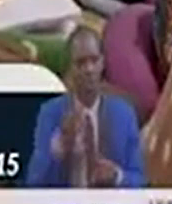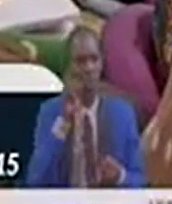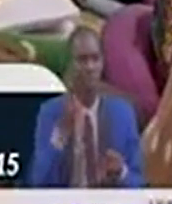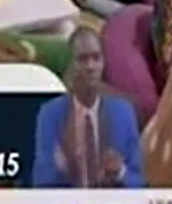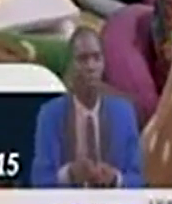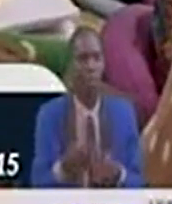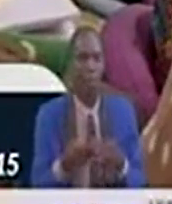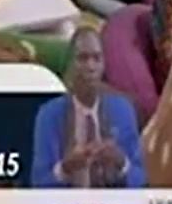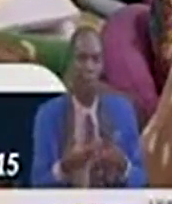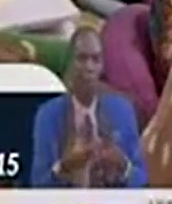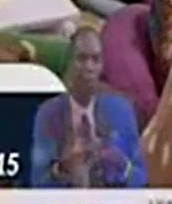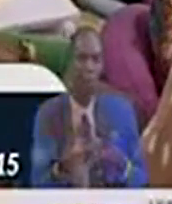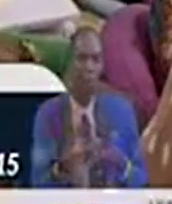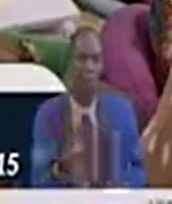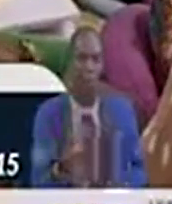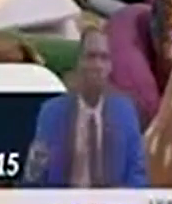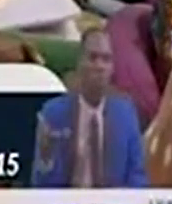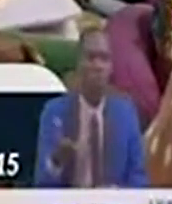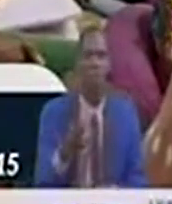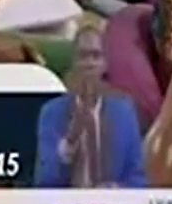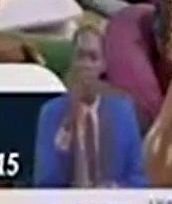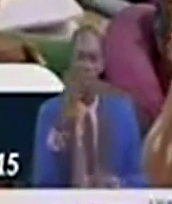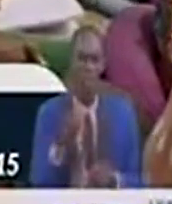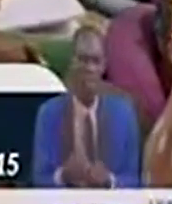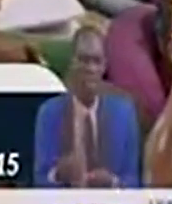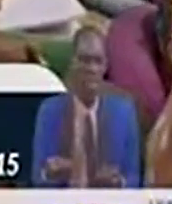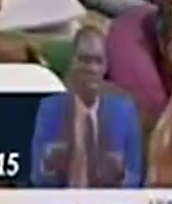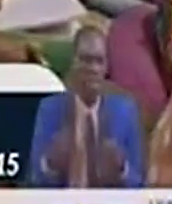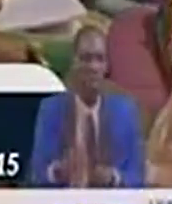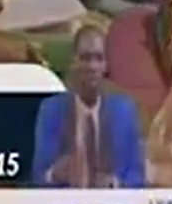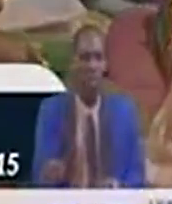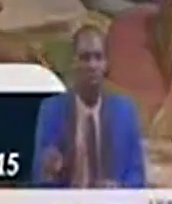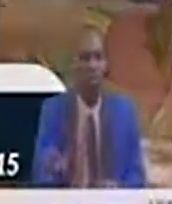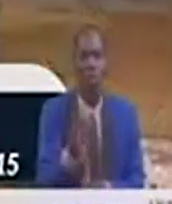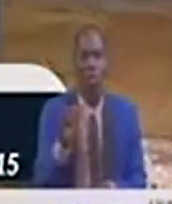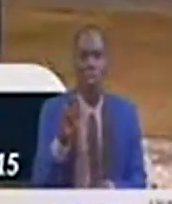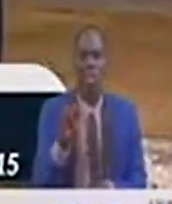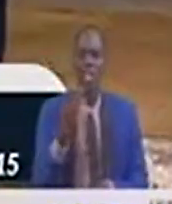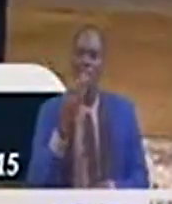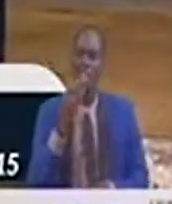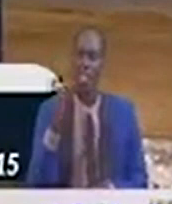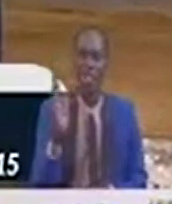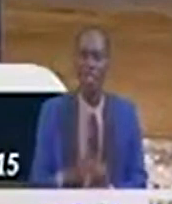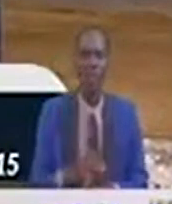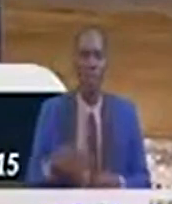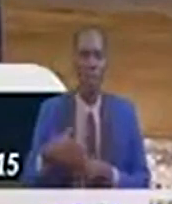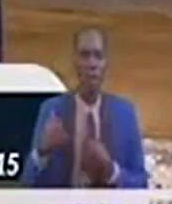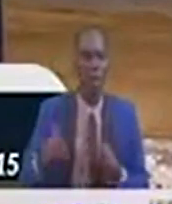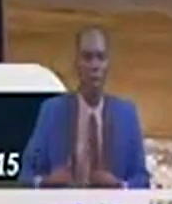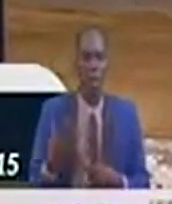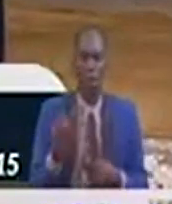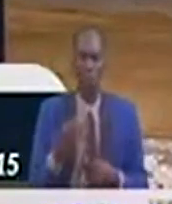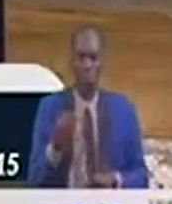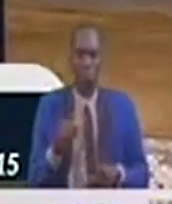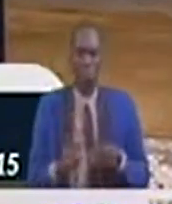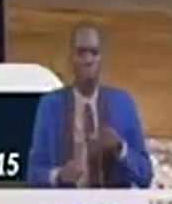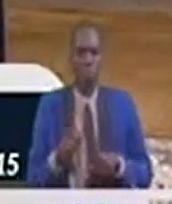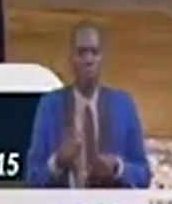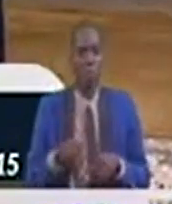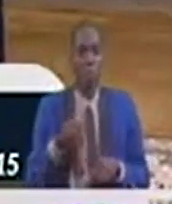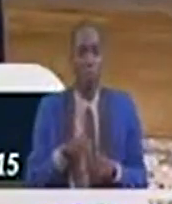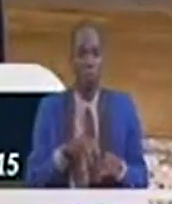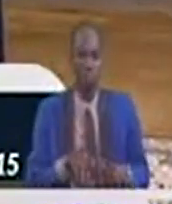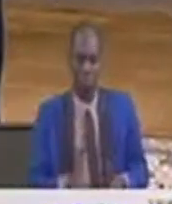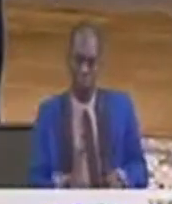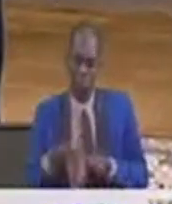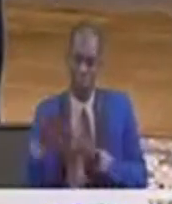there be in any of you an evil heart of unbelief in departing